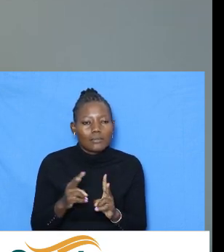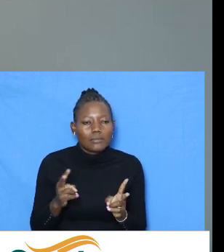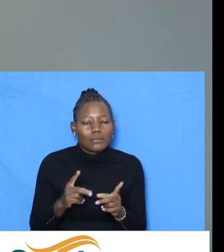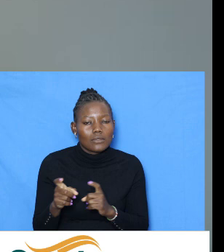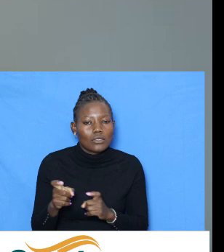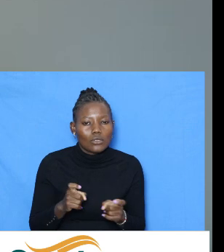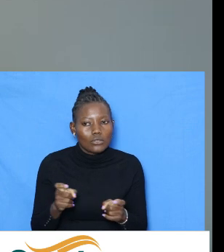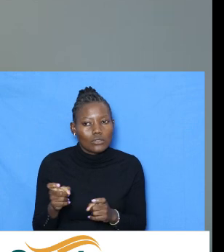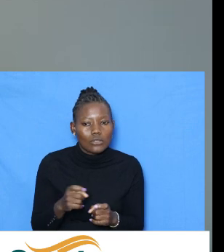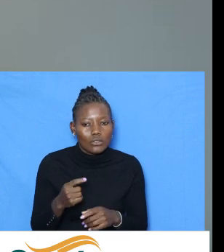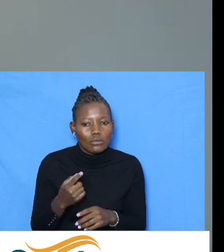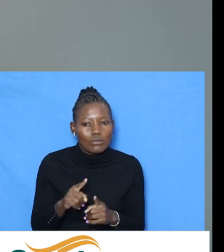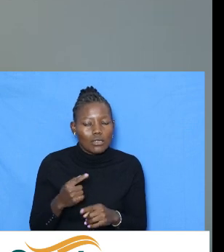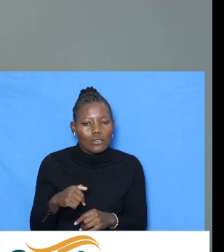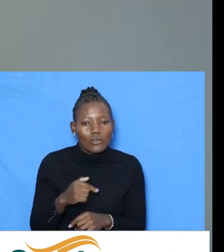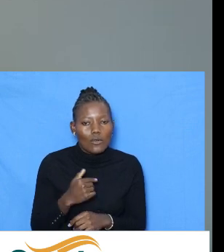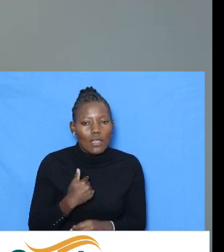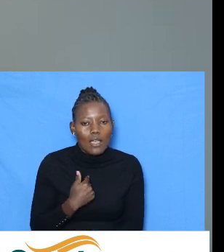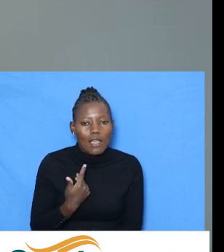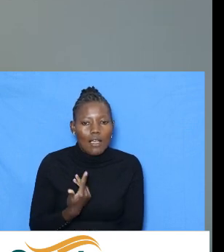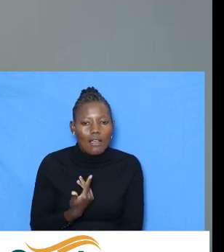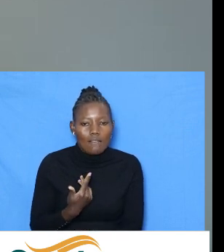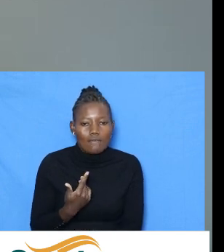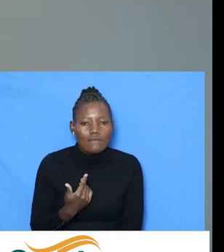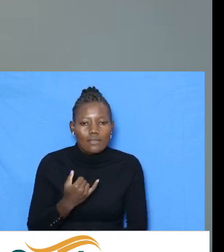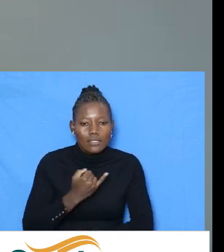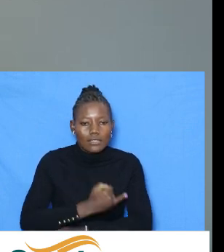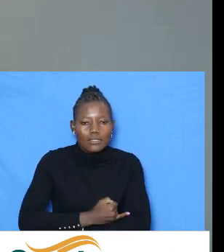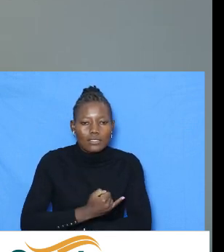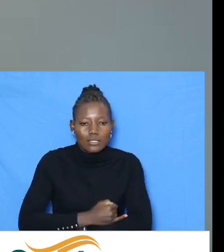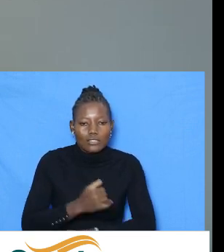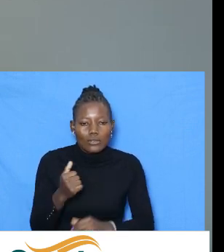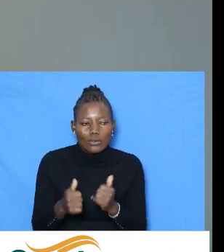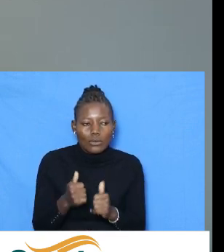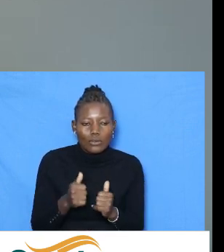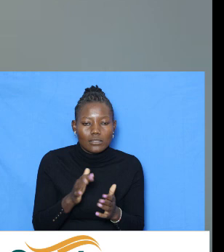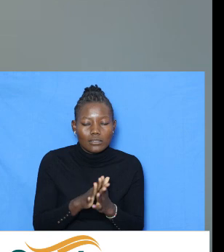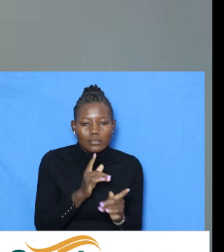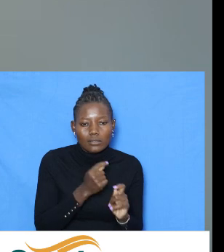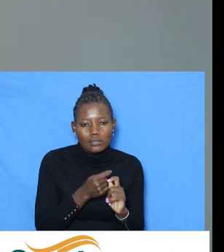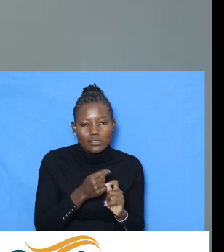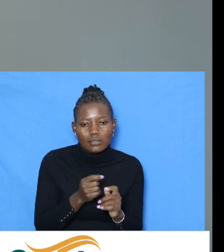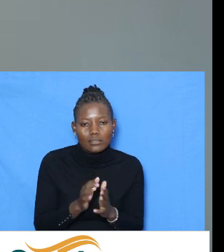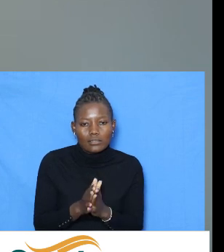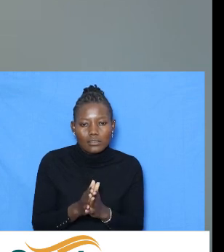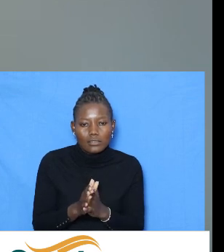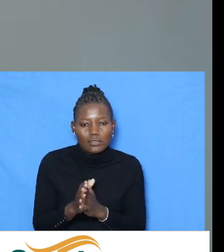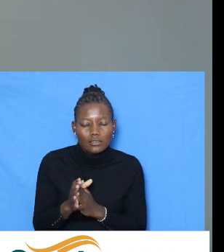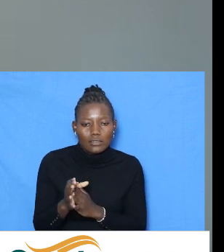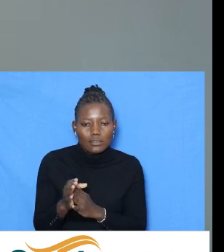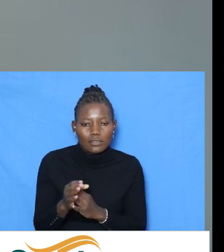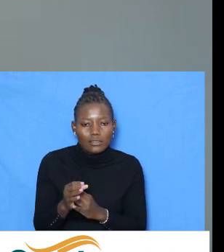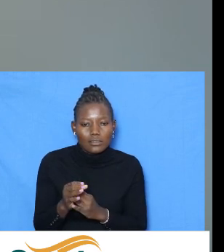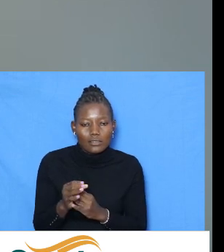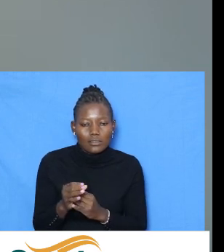market. We have an institute which is testing. It's in Cologne, and